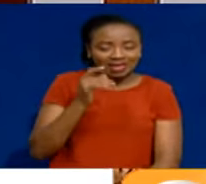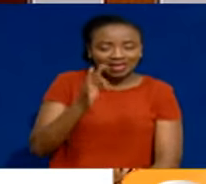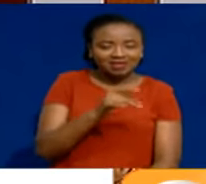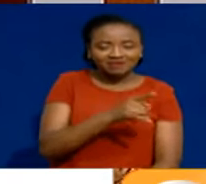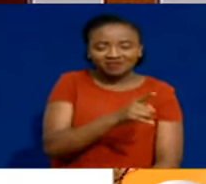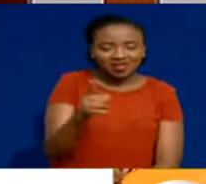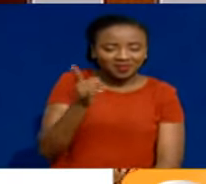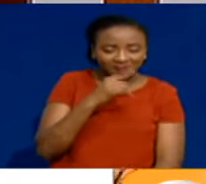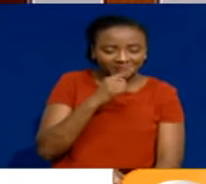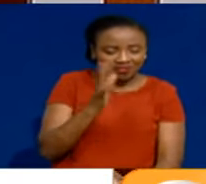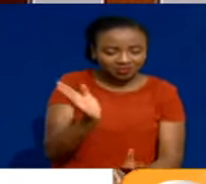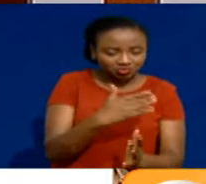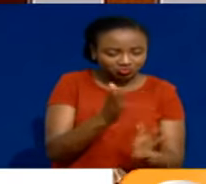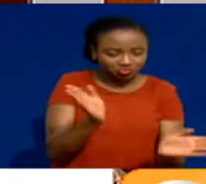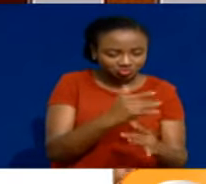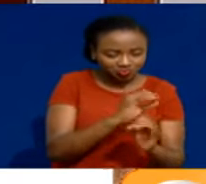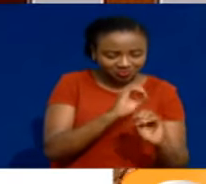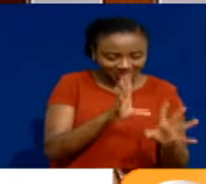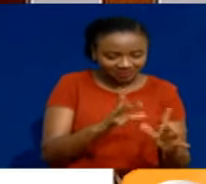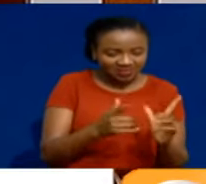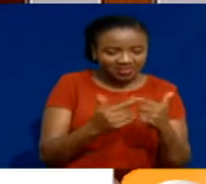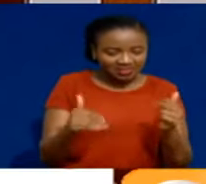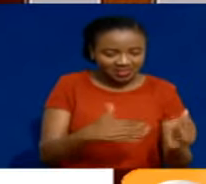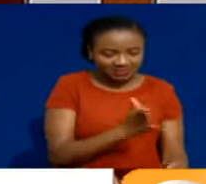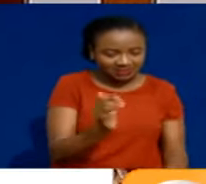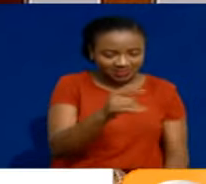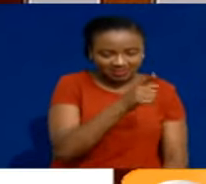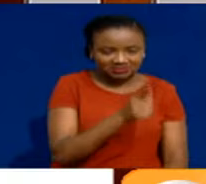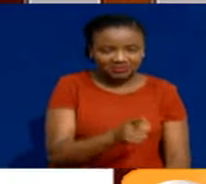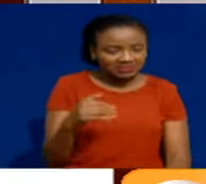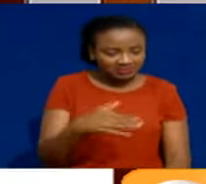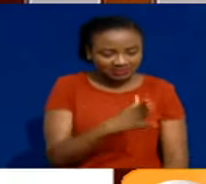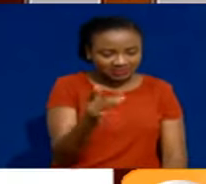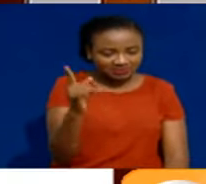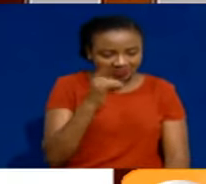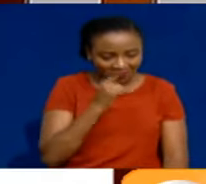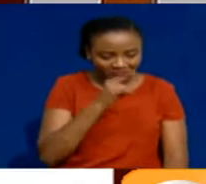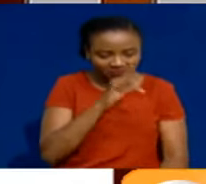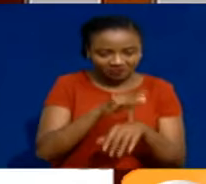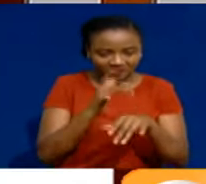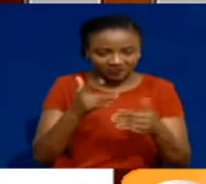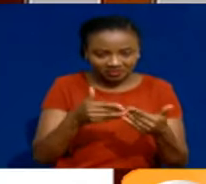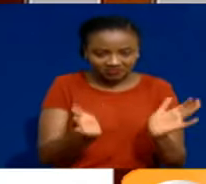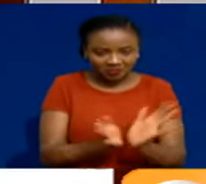cleared, we will have snakes here. Snakes are dangerous to members of my family.